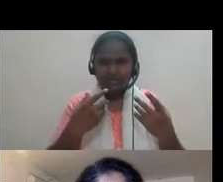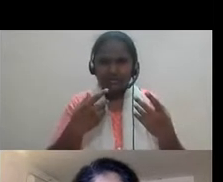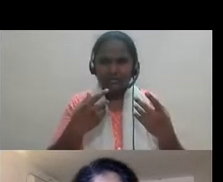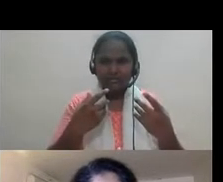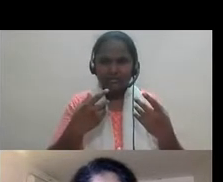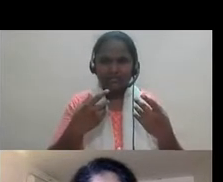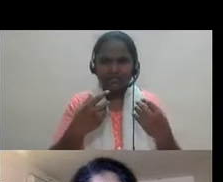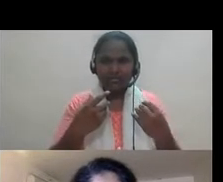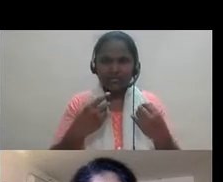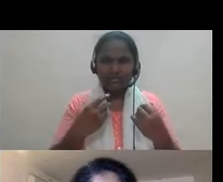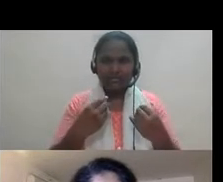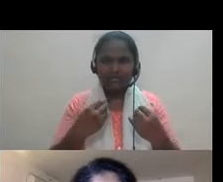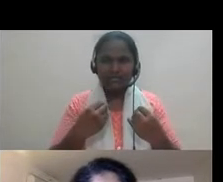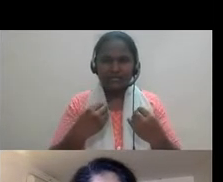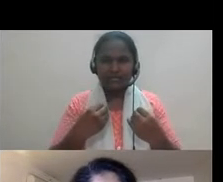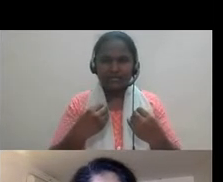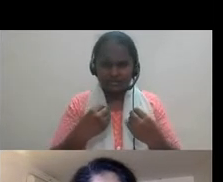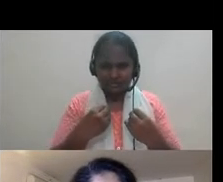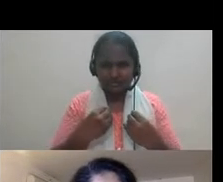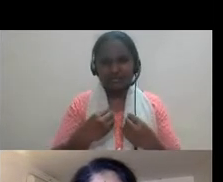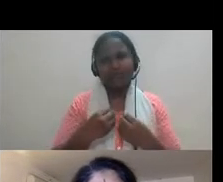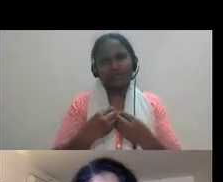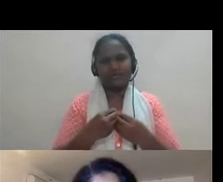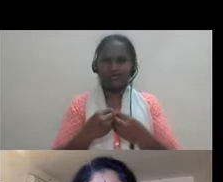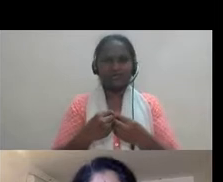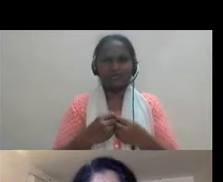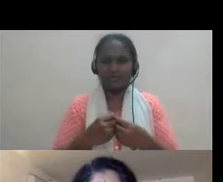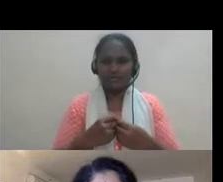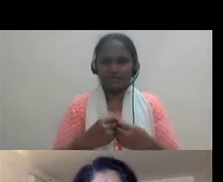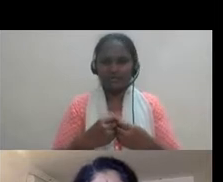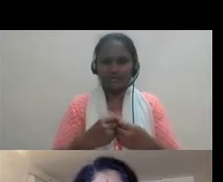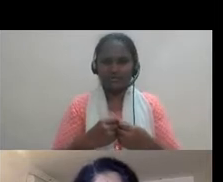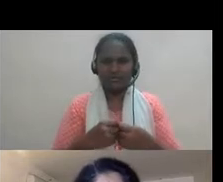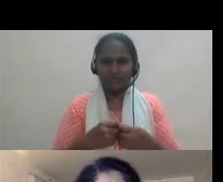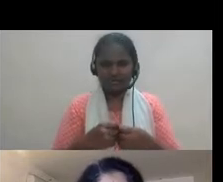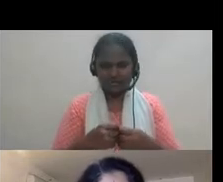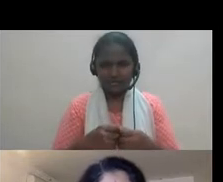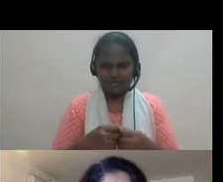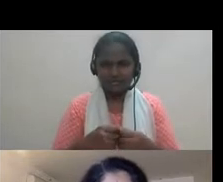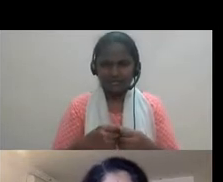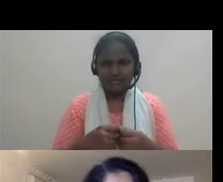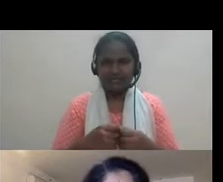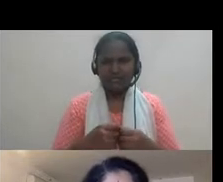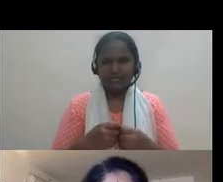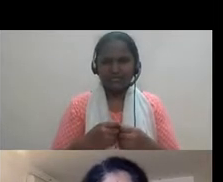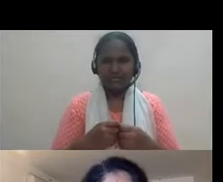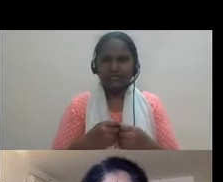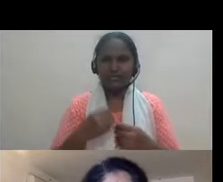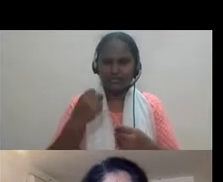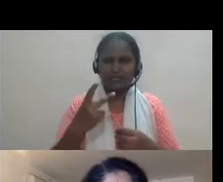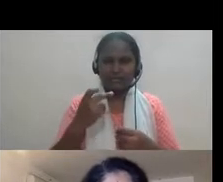Victoria, can't hear you. Do you hear me here? You need to hear. Yeah, now yes. Yeah. Okay.